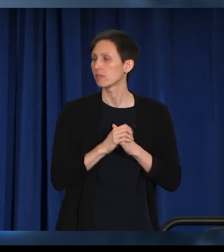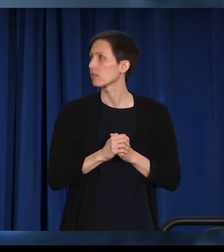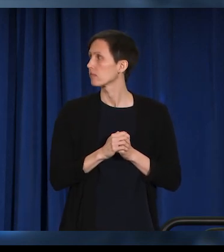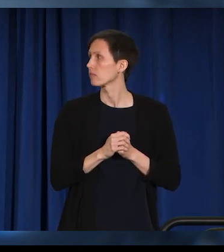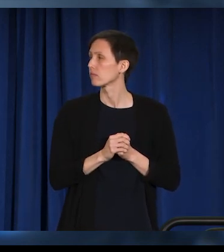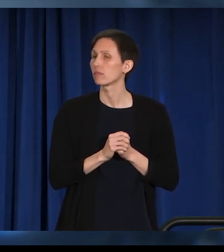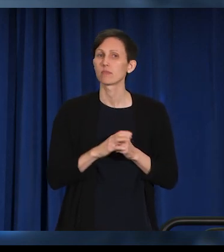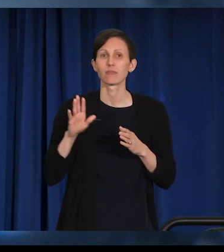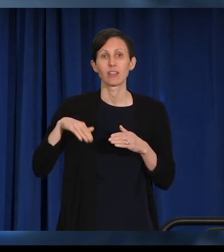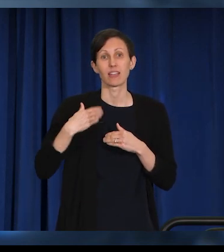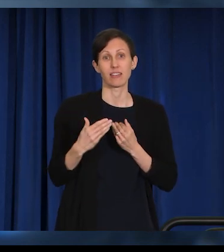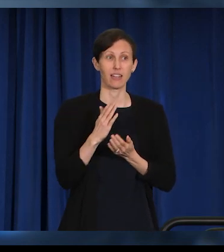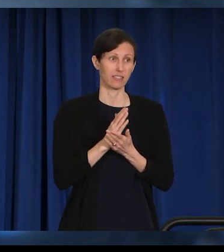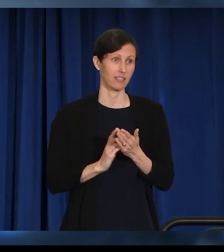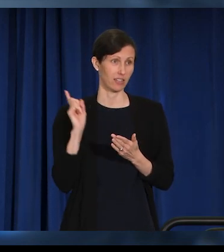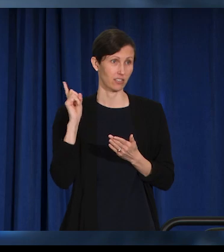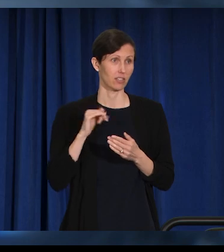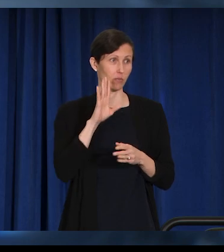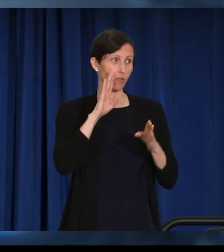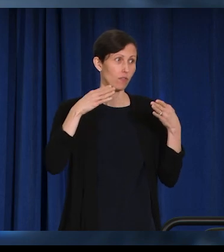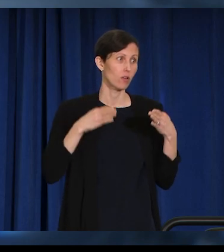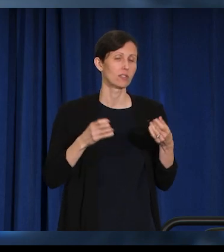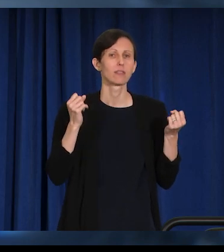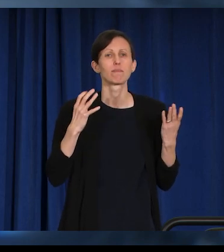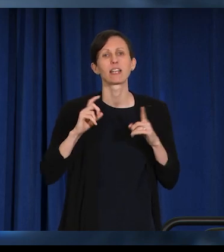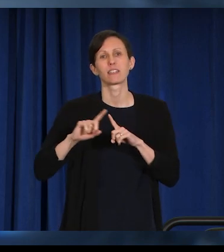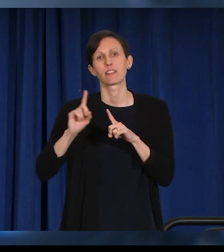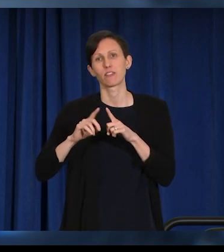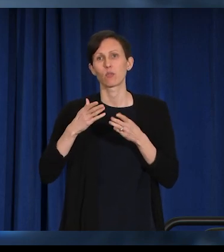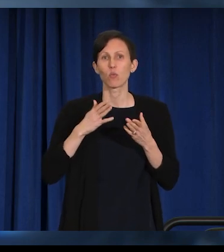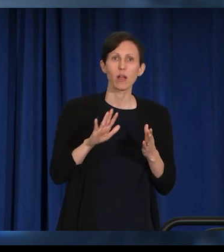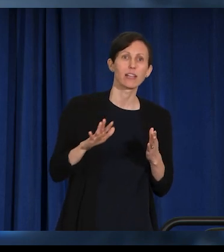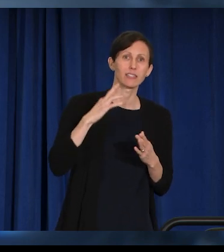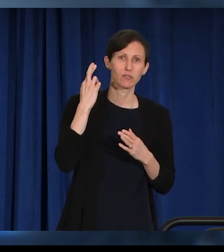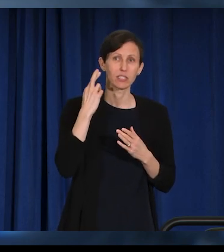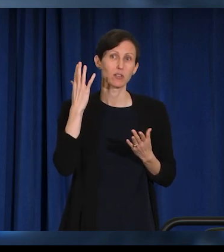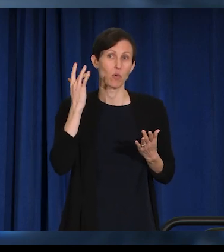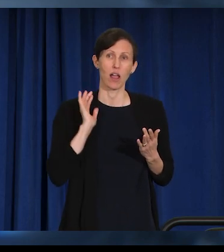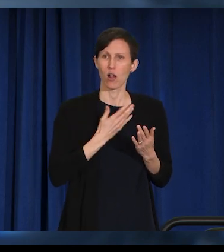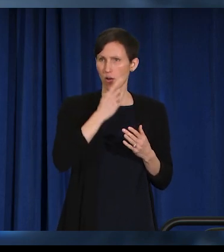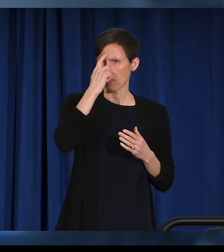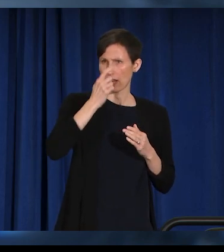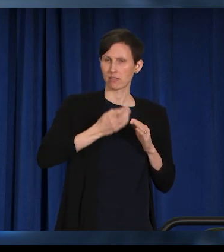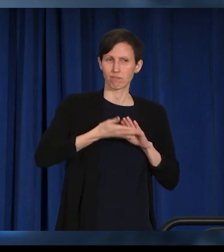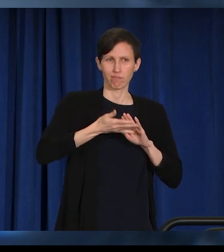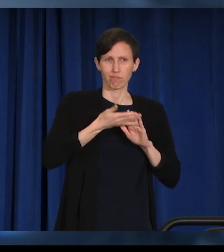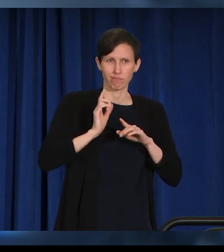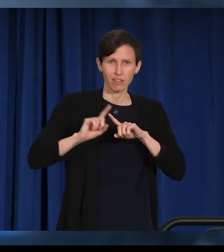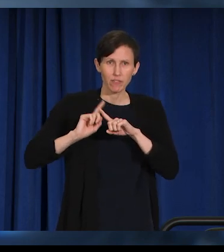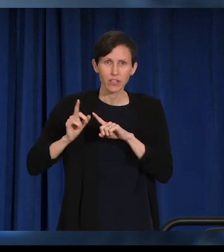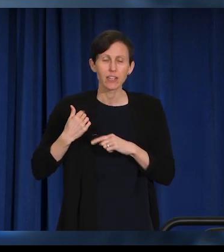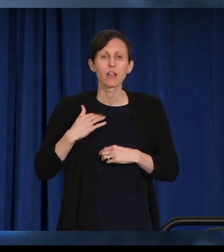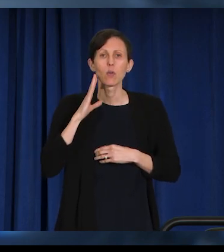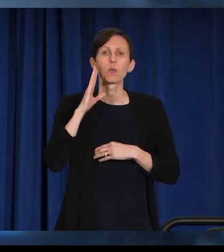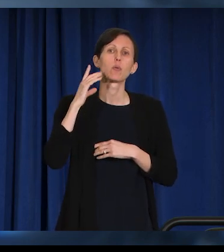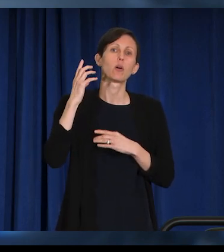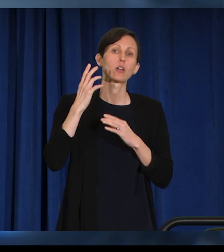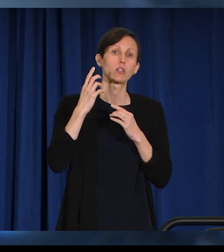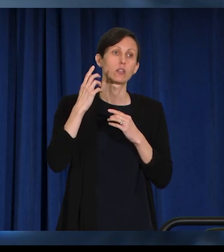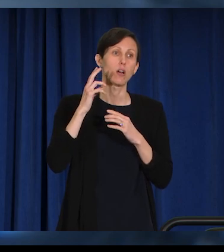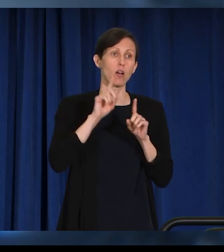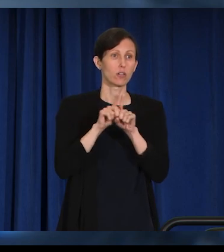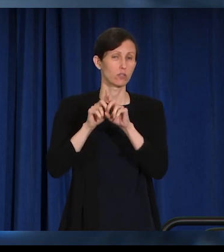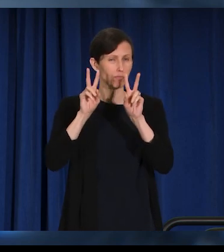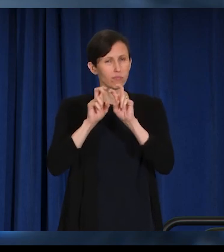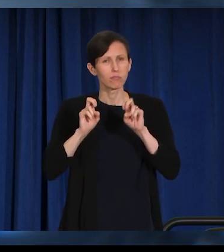So in this next section, we're going to focus on the many ways and reasons that our brains operate differently. We'll look at some strategies that neurominorities